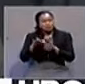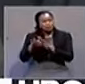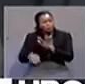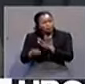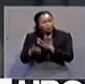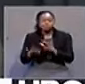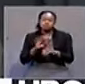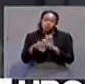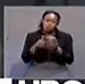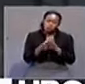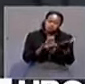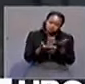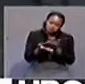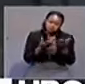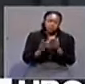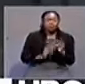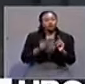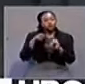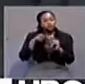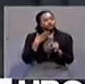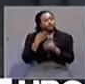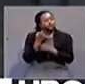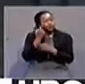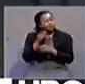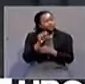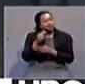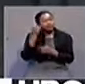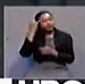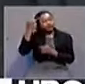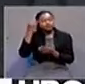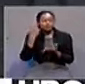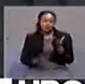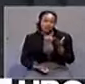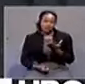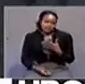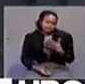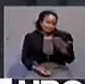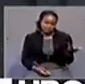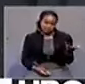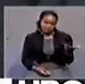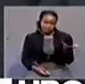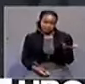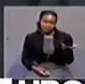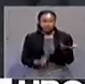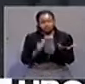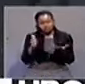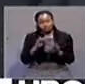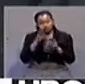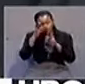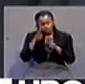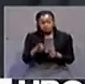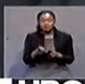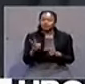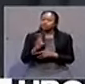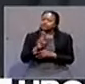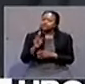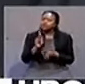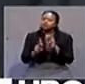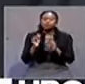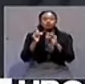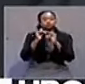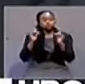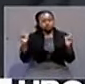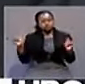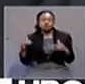country with a view of seeking their opinion as if they knew much more than he did. But I think all this was